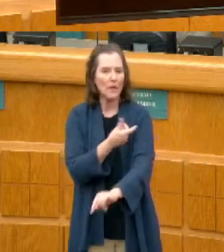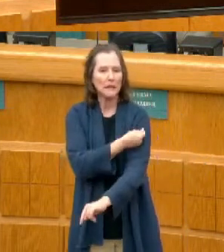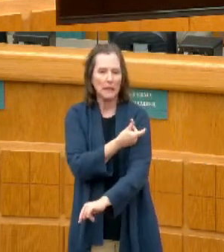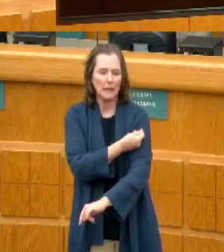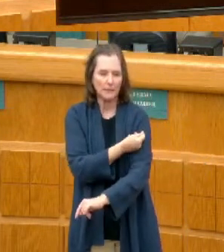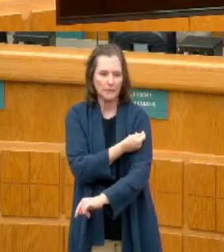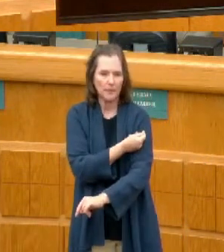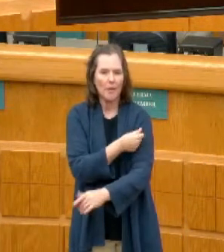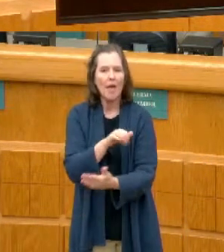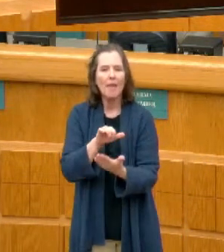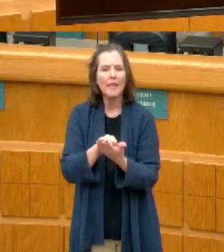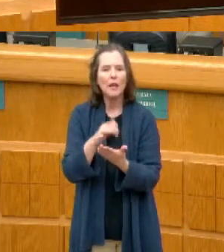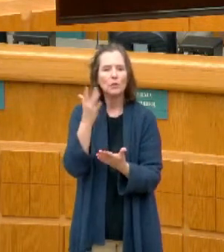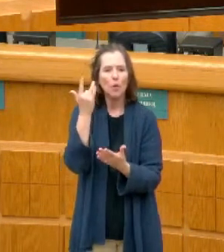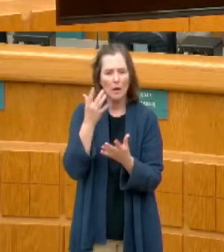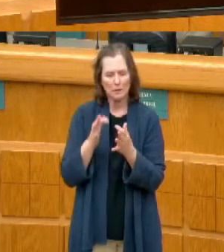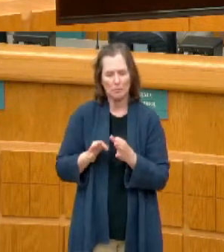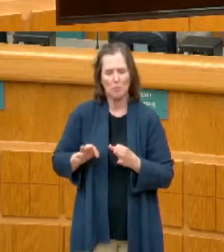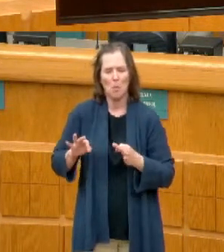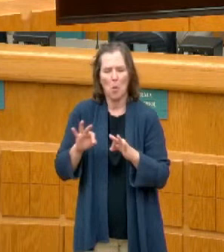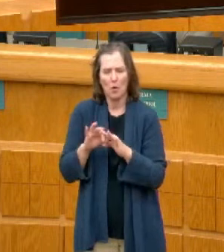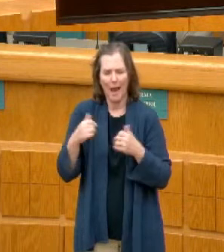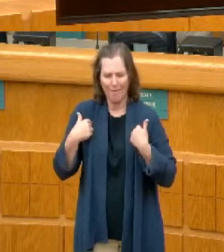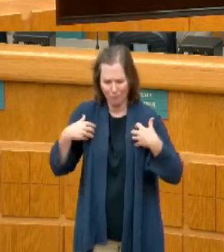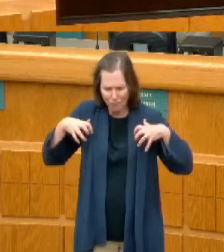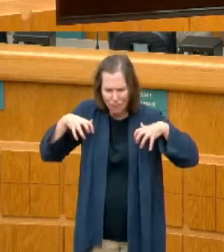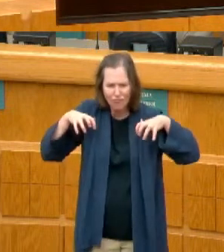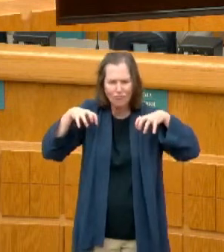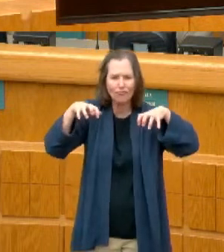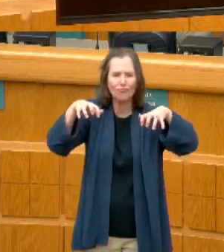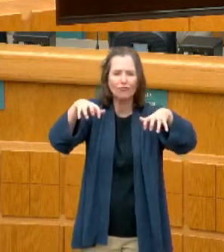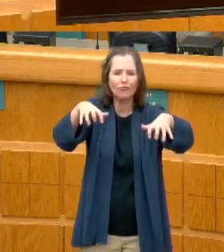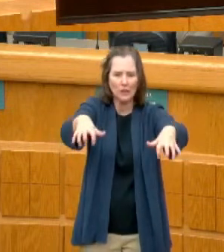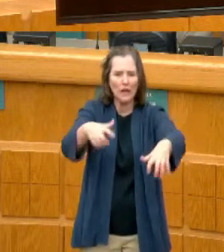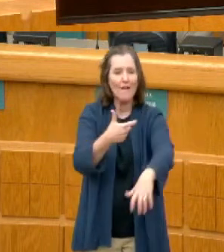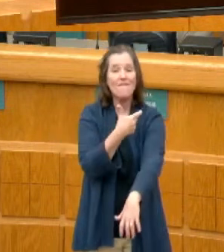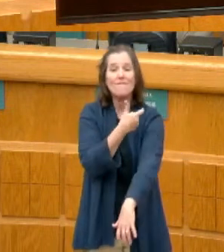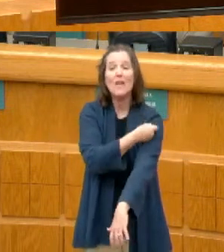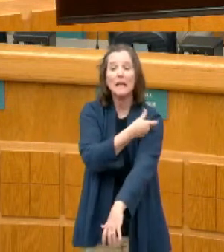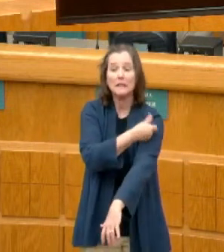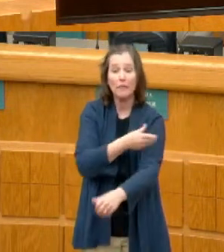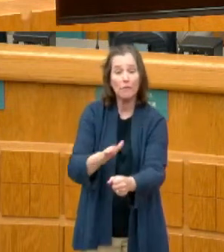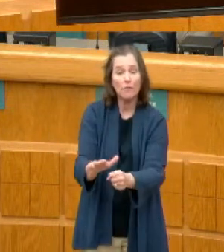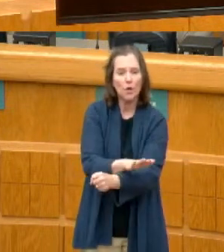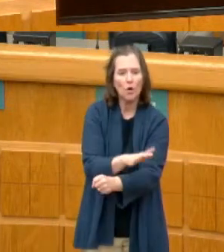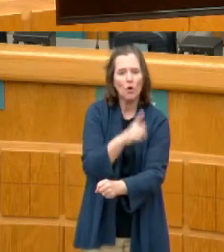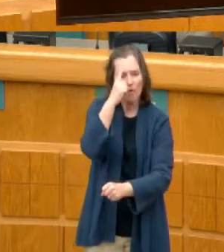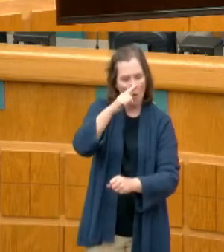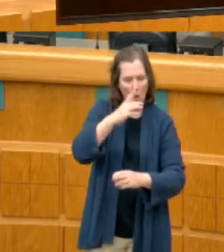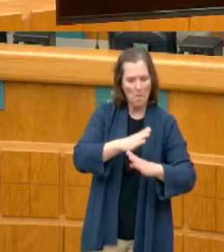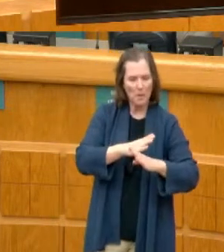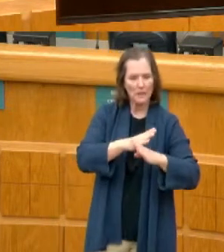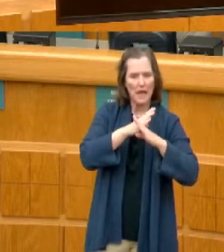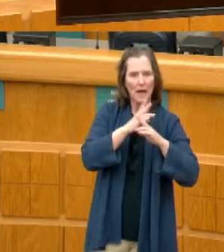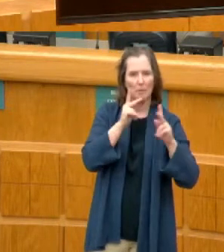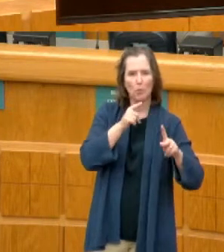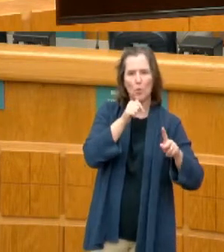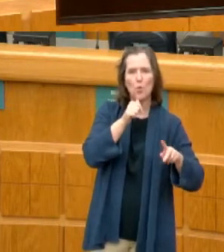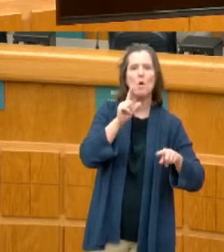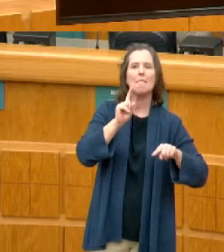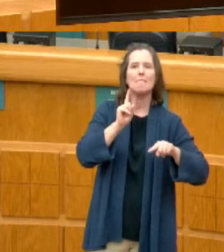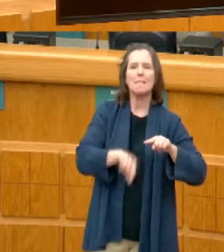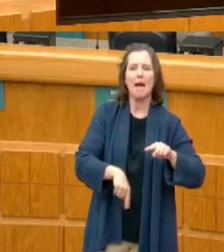and protect our more vulnerable populations. We are so fortunate that the vaccines we have